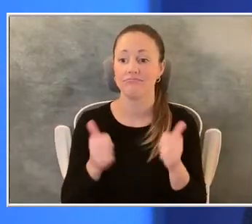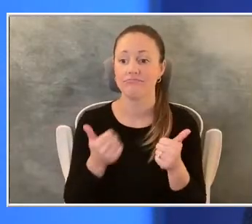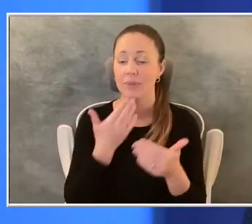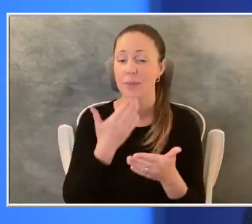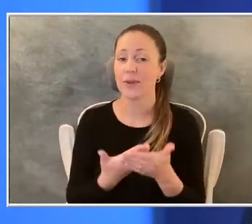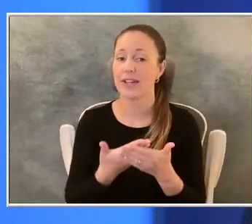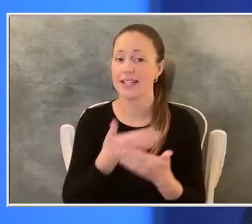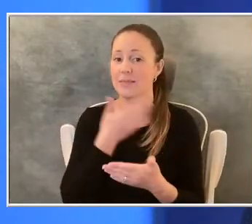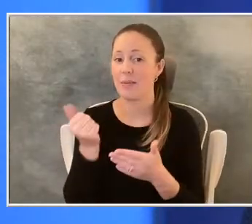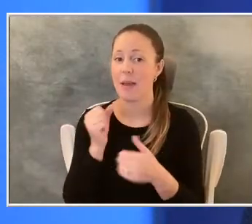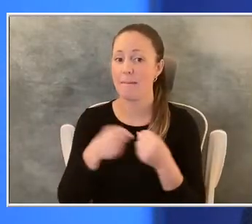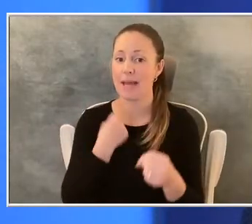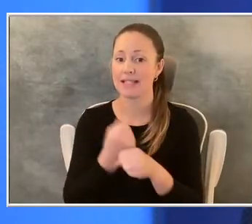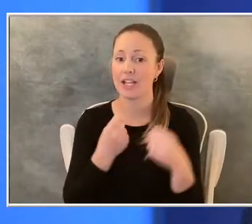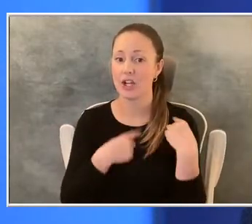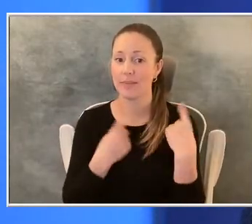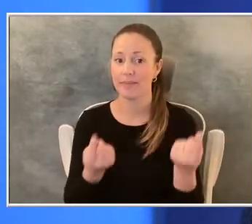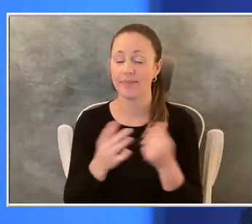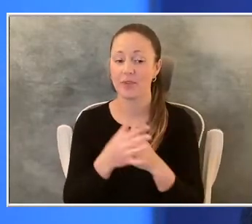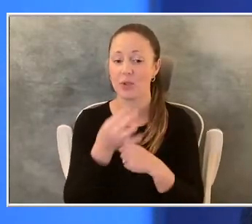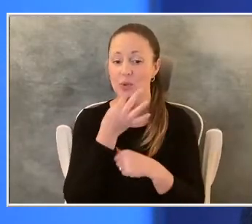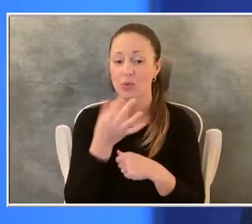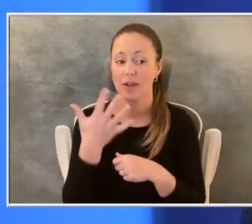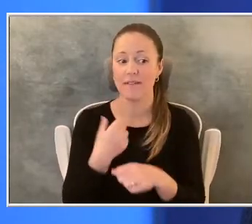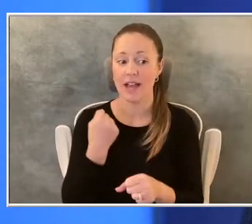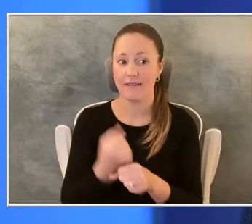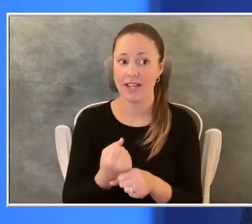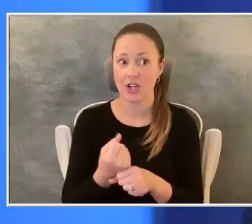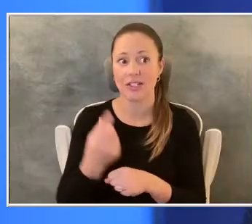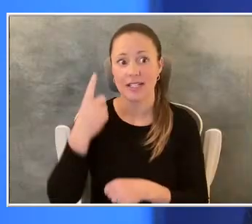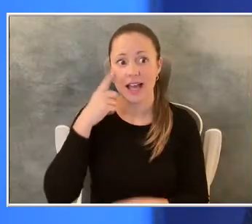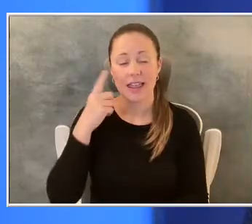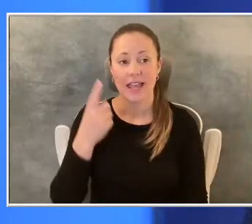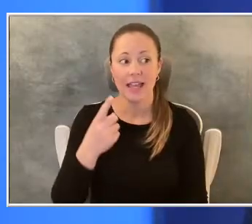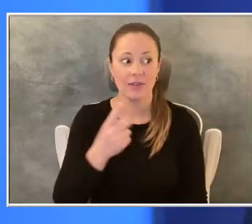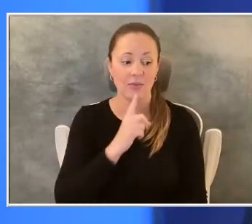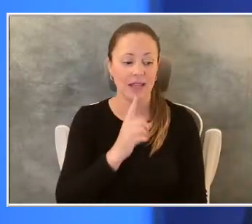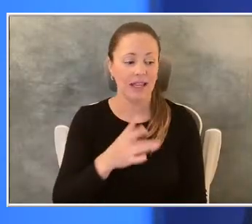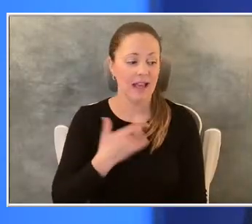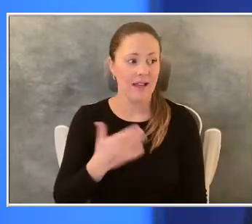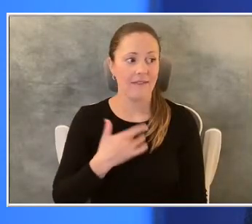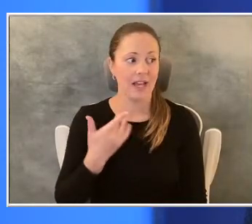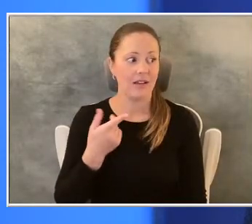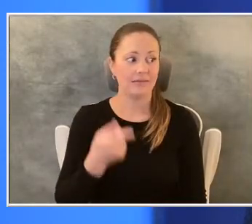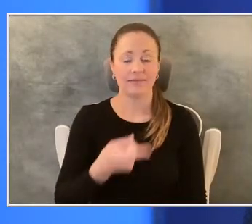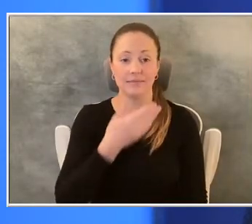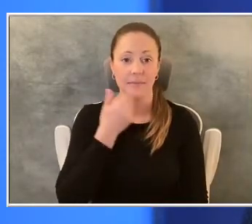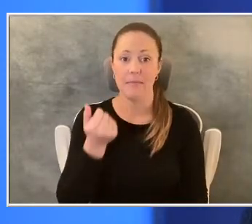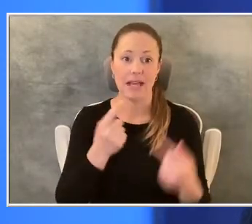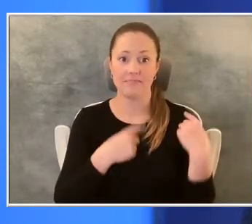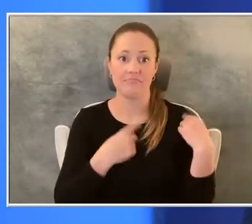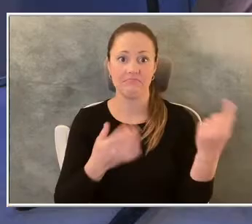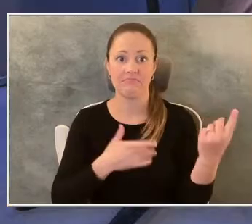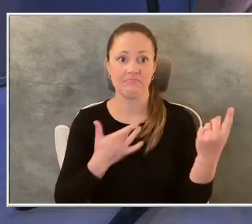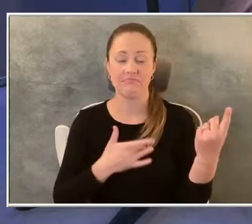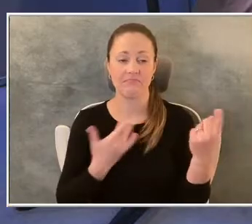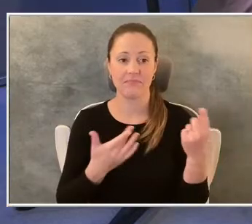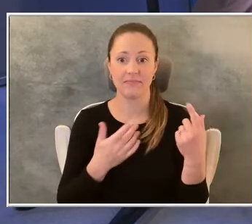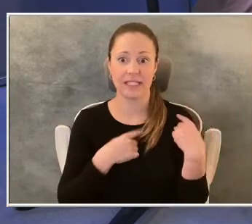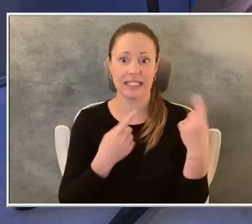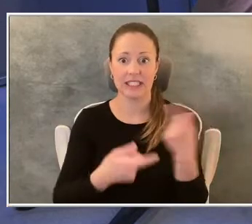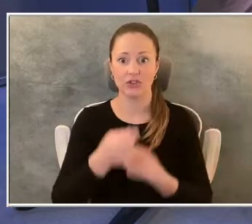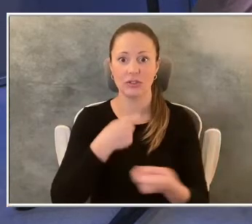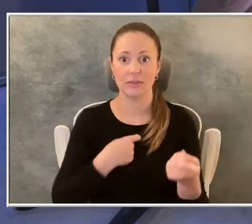up on 5 years, and I think I feel this has been the best I've felt since the transplant. And I have to ask you how your daughter Joanna's She's doing.